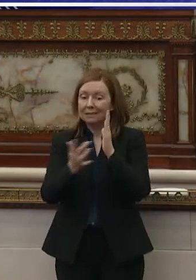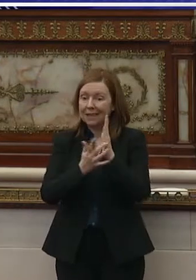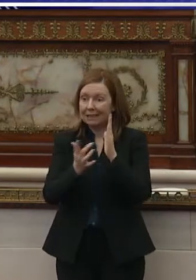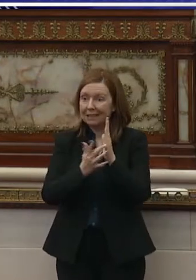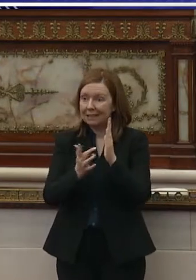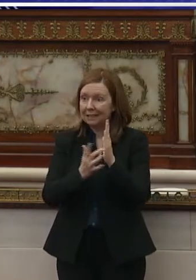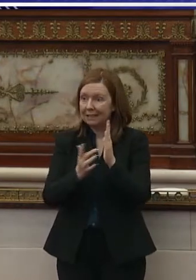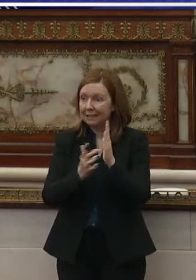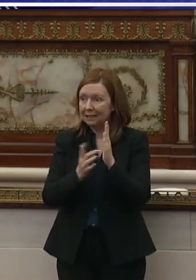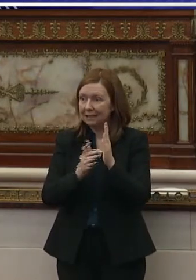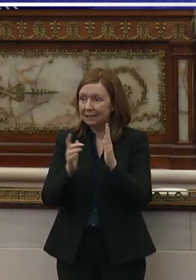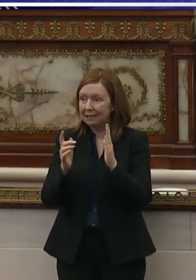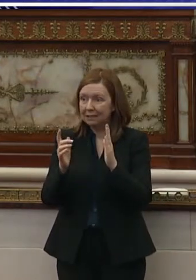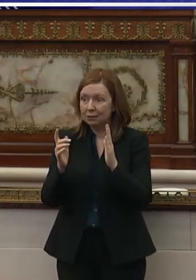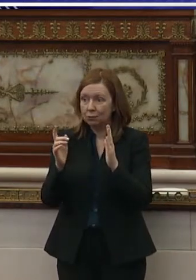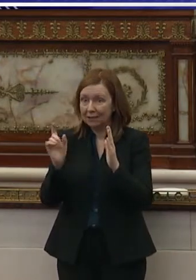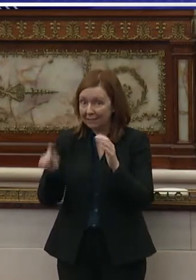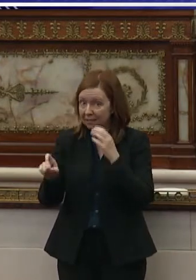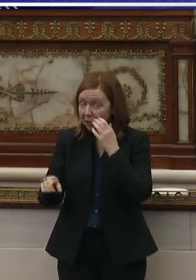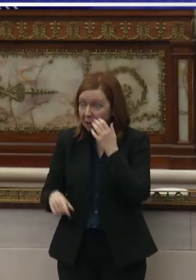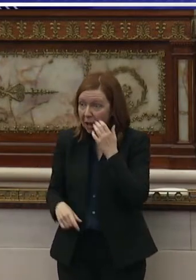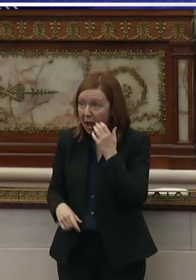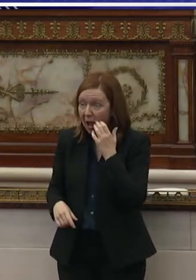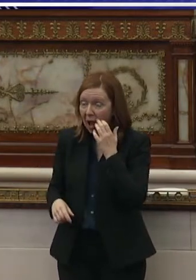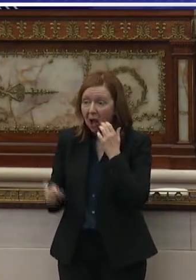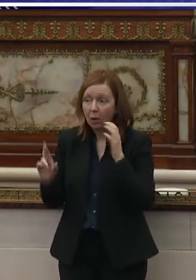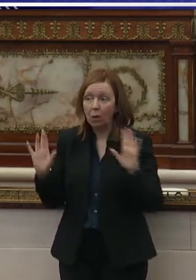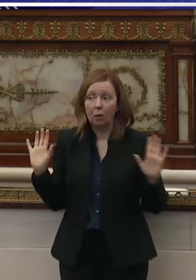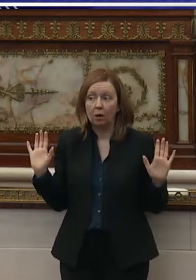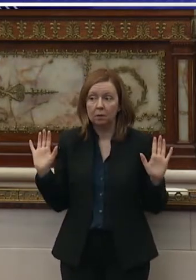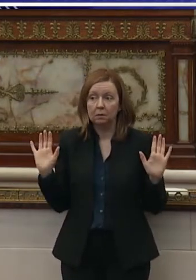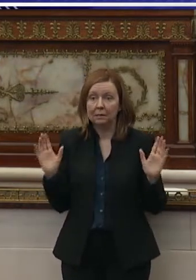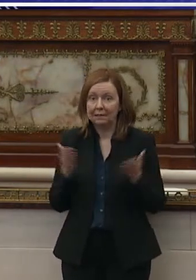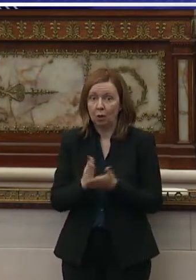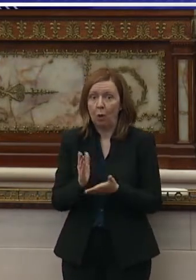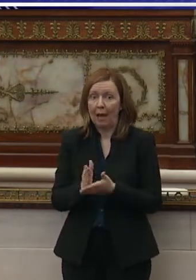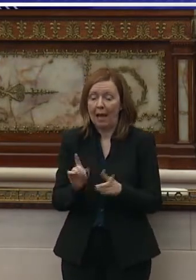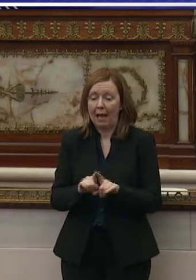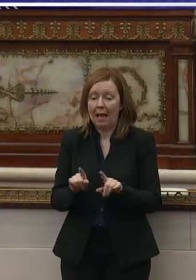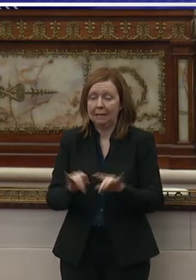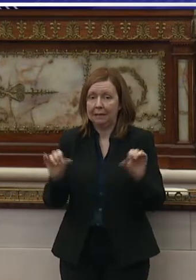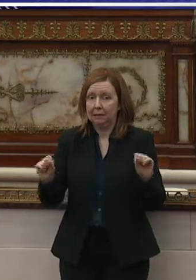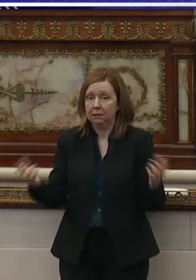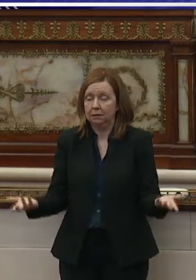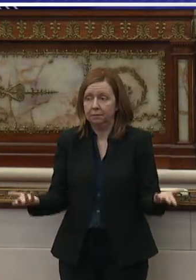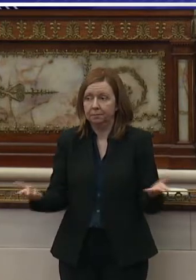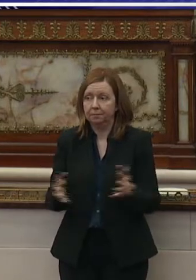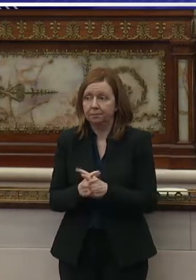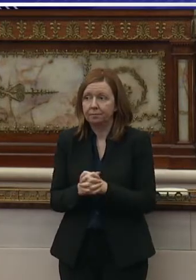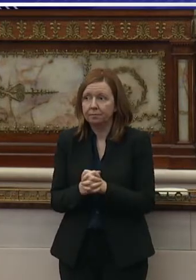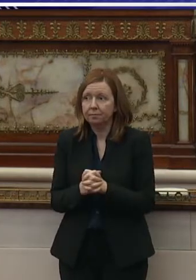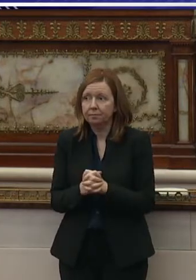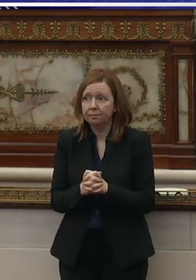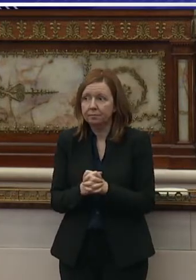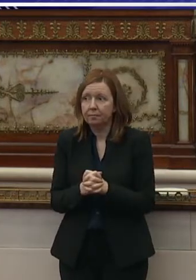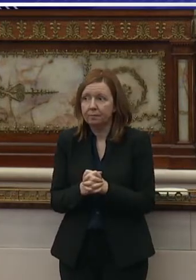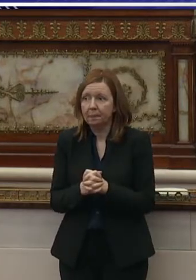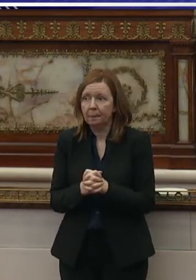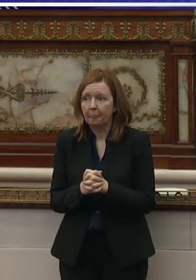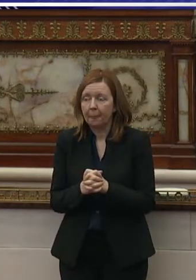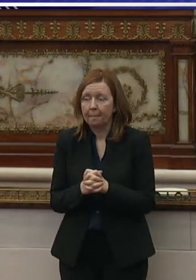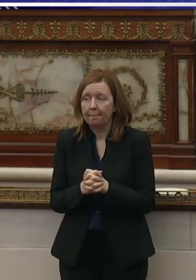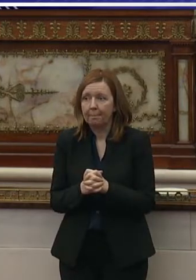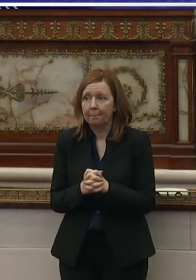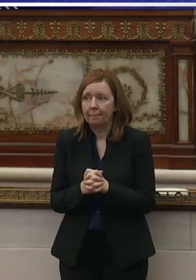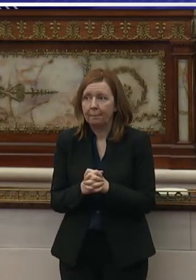if that's technically sound, or is it okay as motioned and approved as